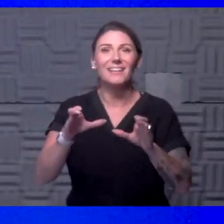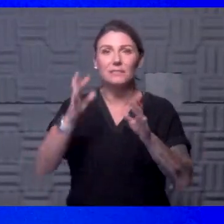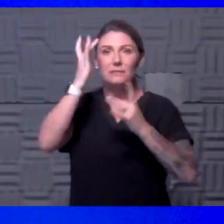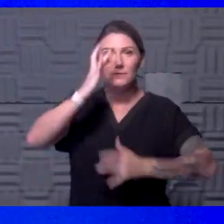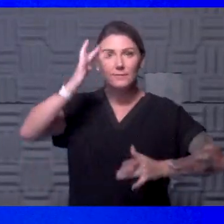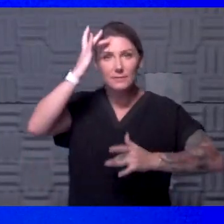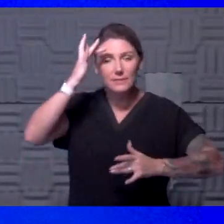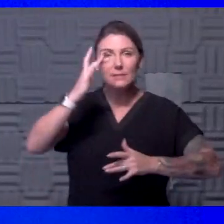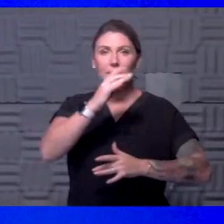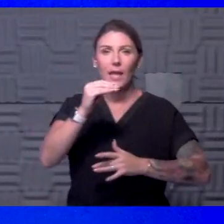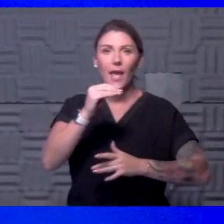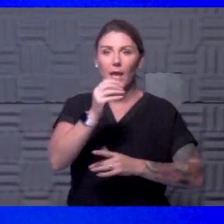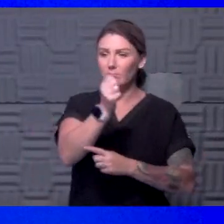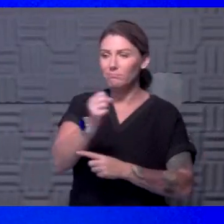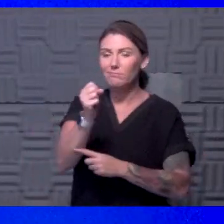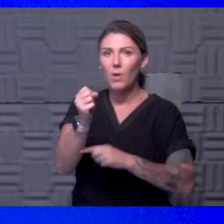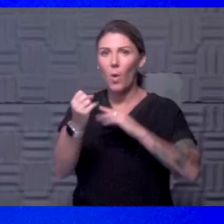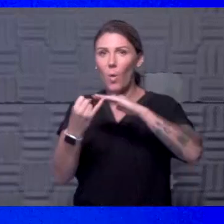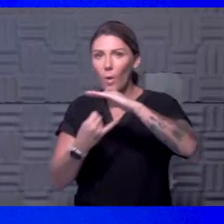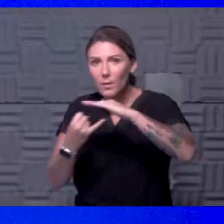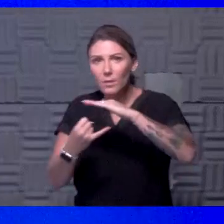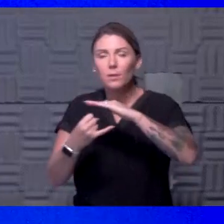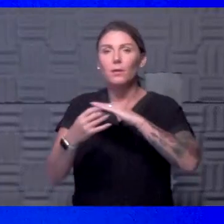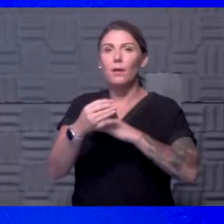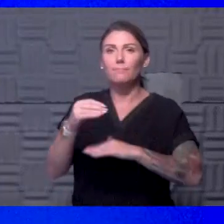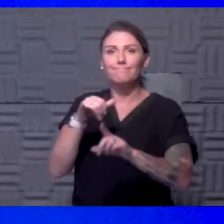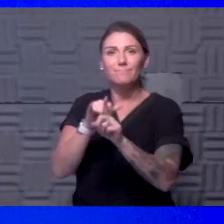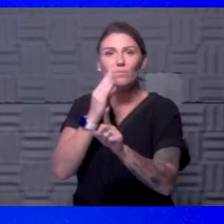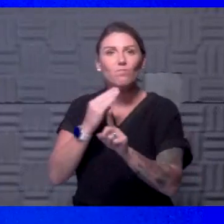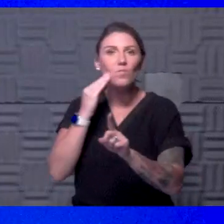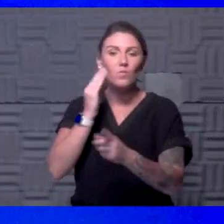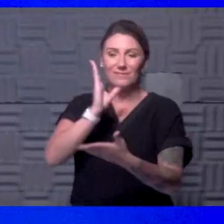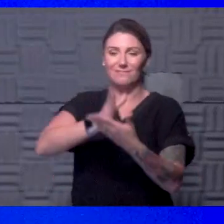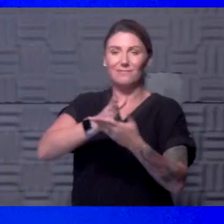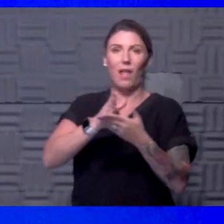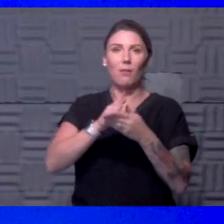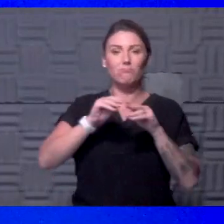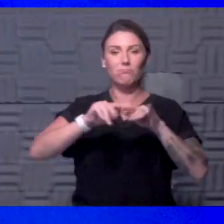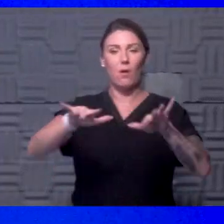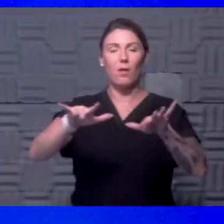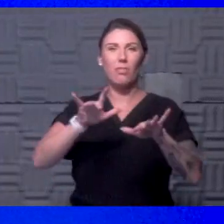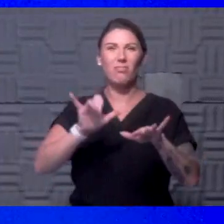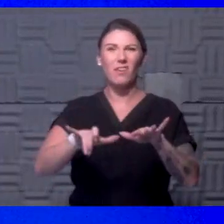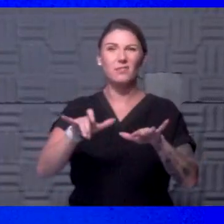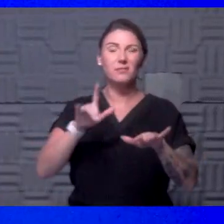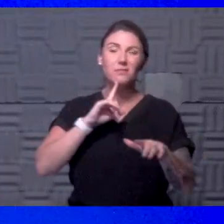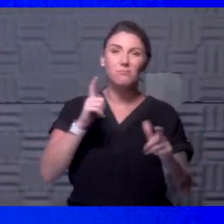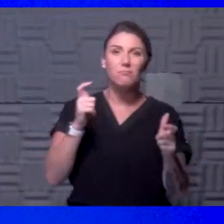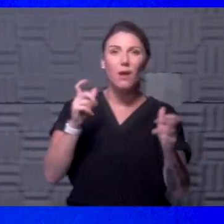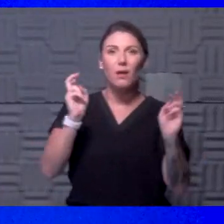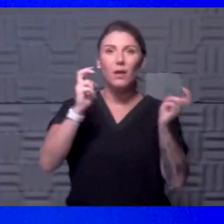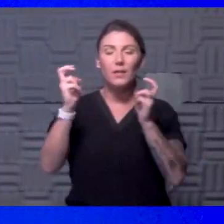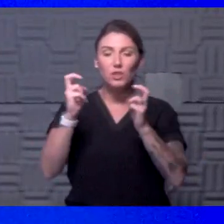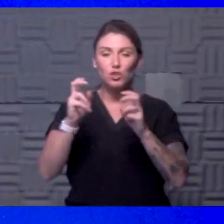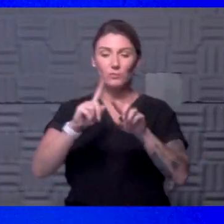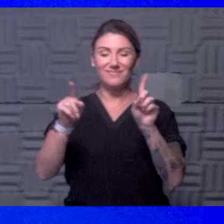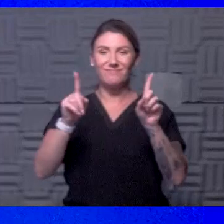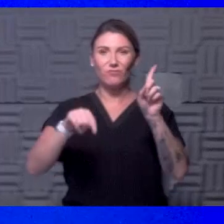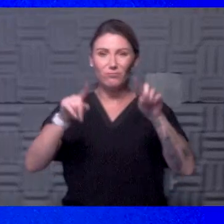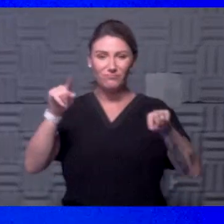people can be quarantined, isolated, so that we can really stop the spread. But that's the biggest issue, is the different counties will